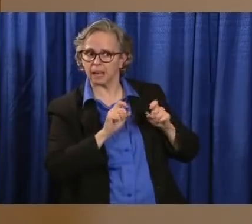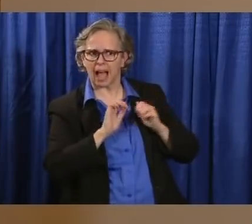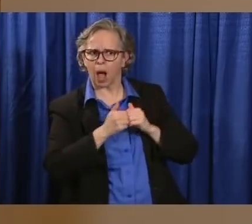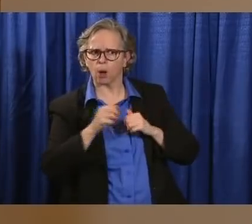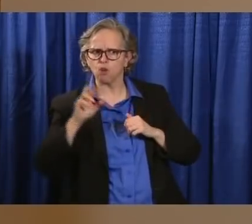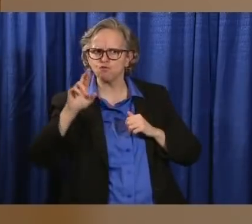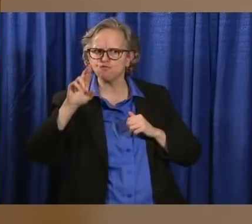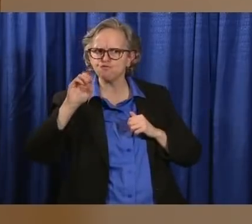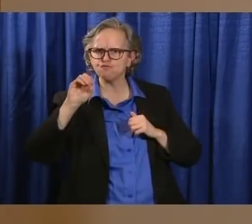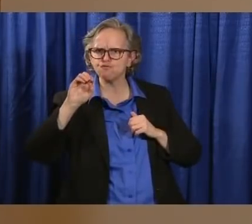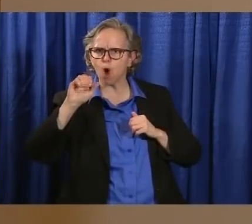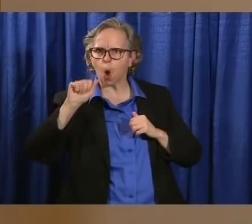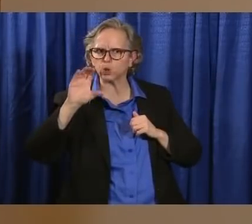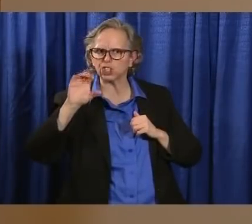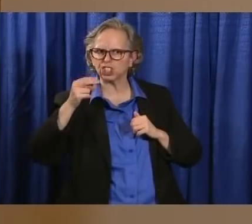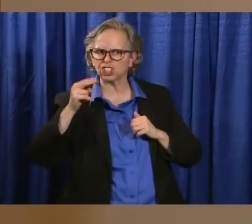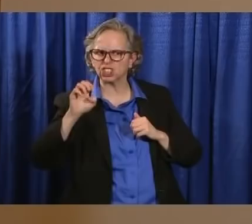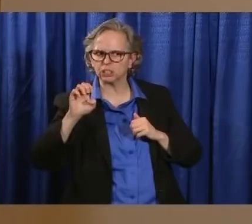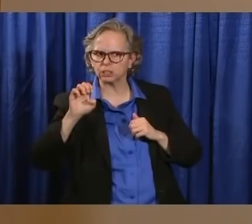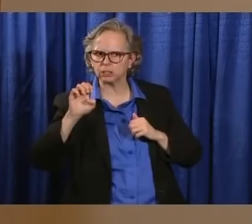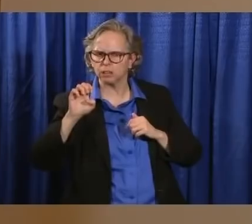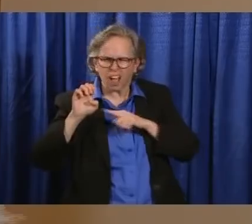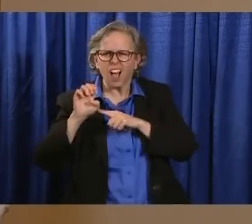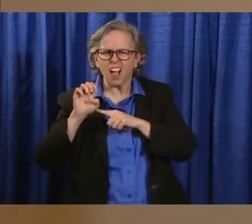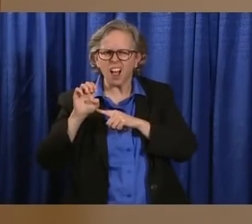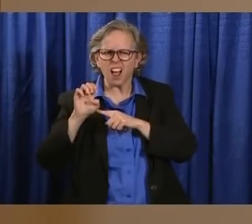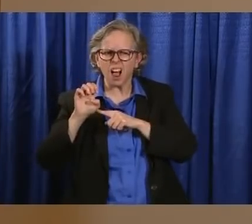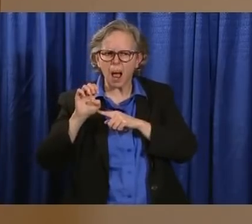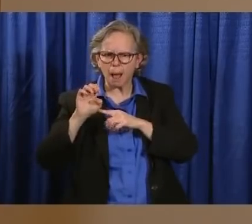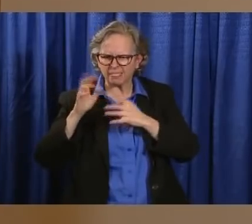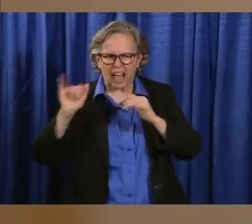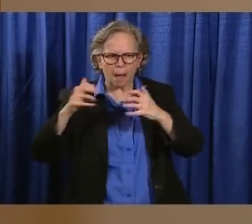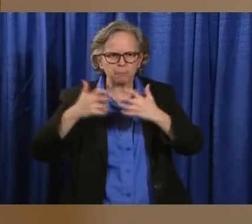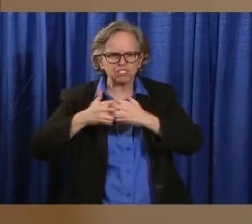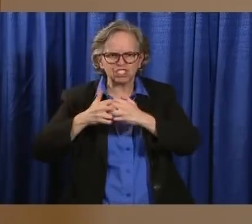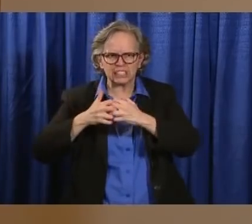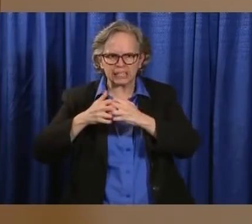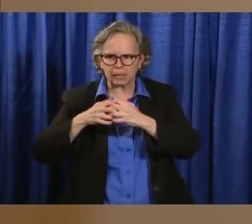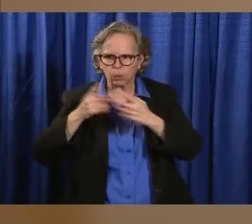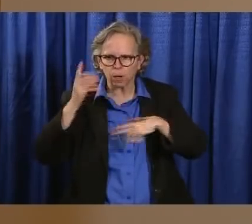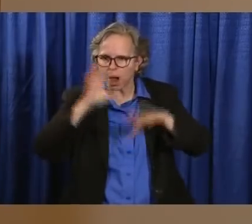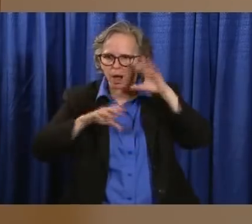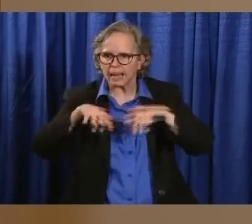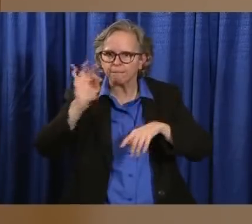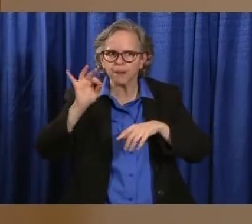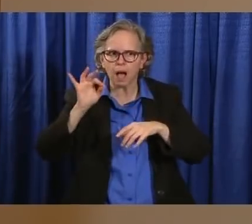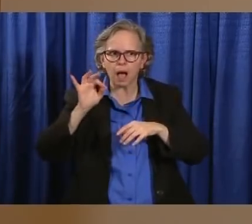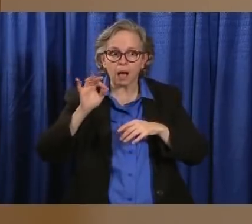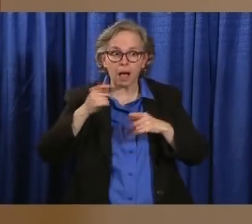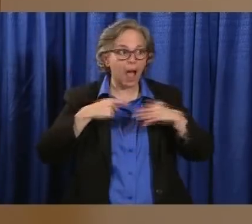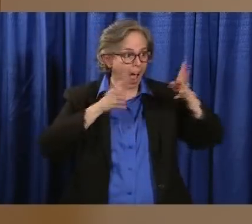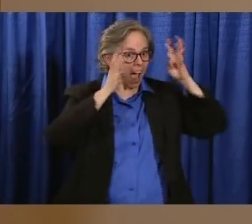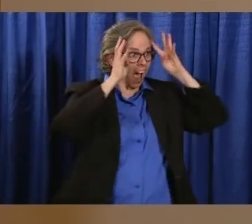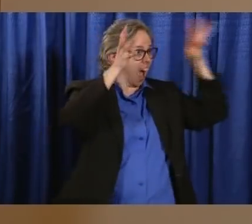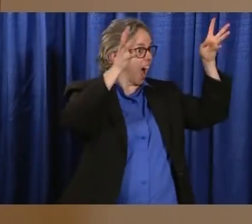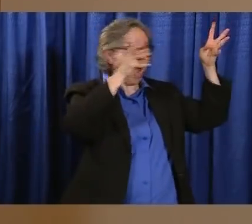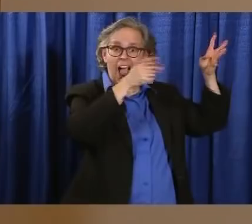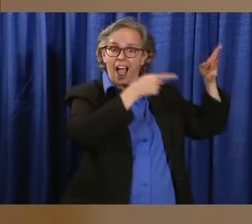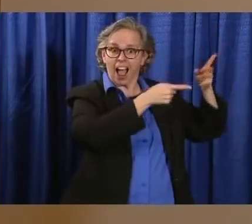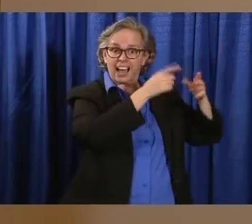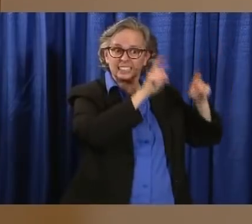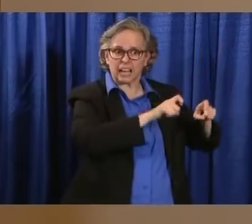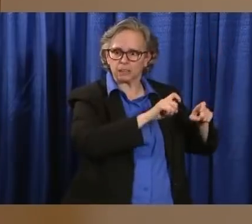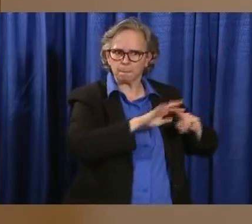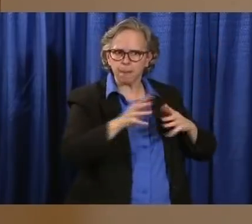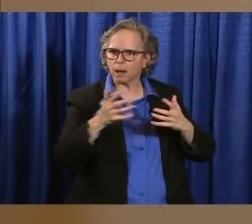found. And as soon as there was a test, every machine disappeared from the marketplace. So, companies that actually make